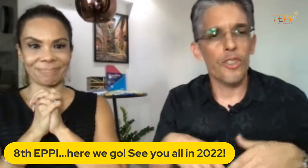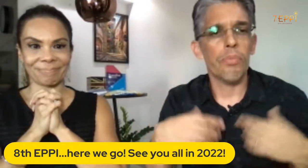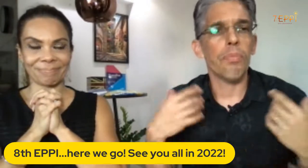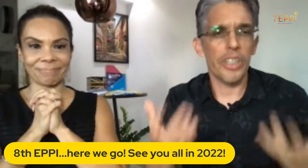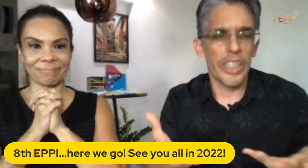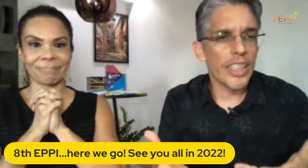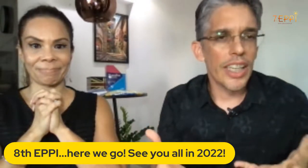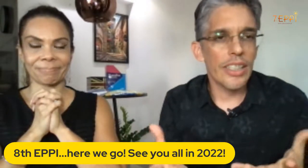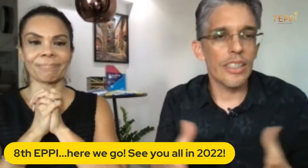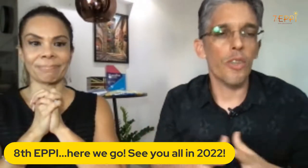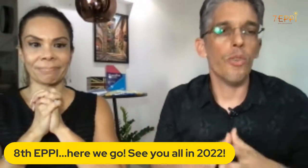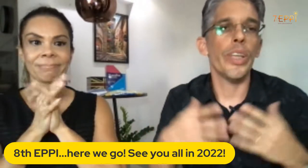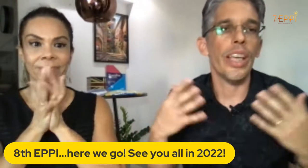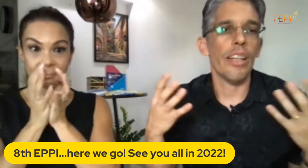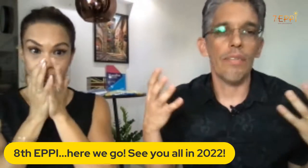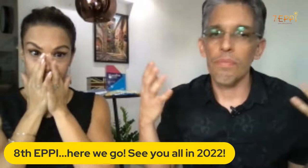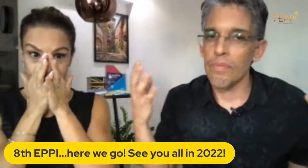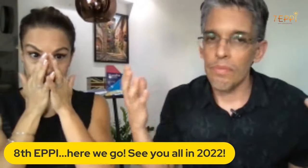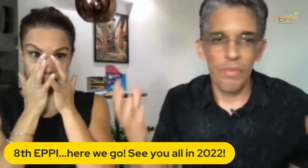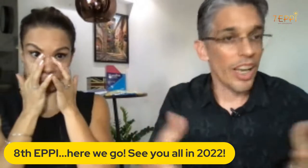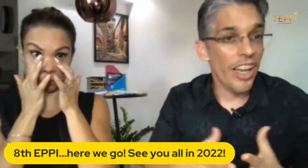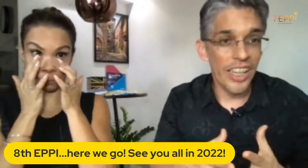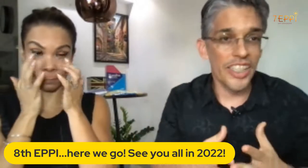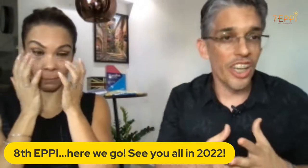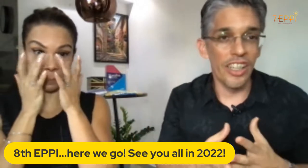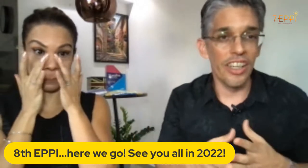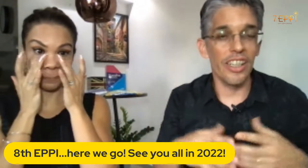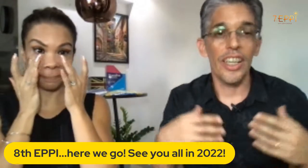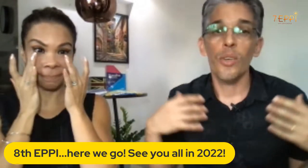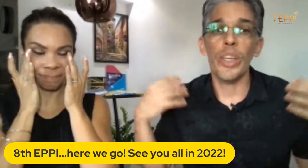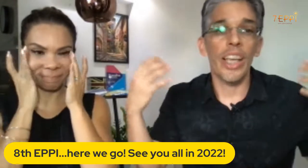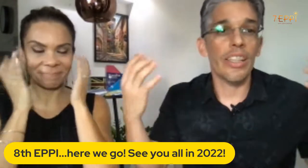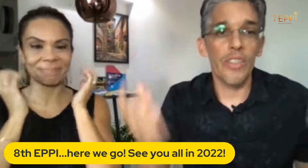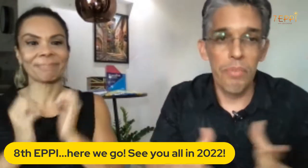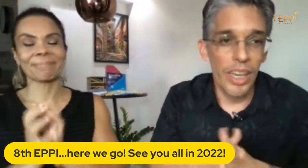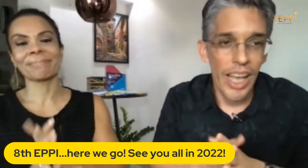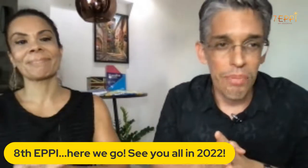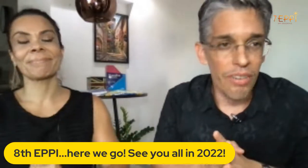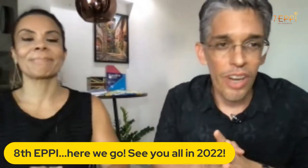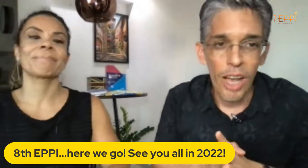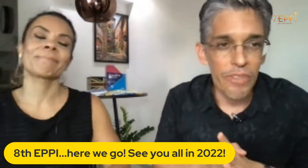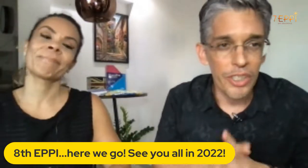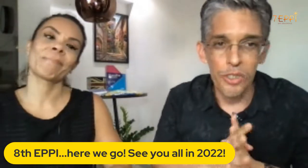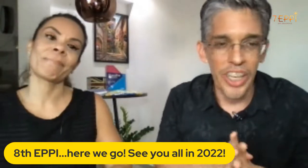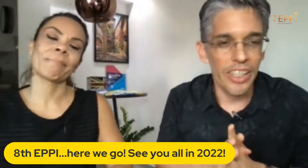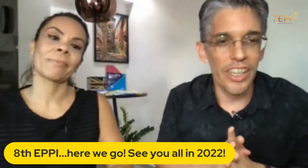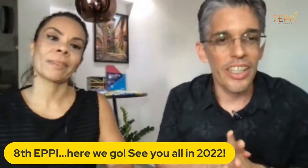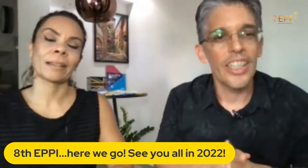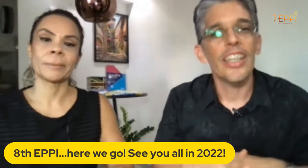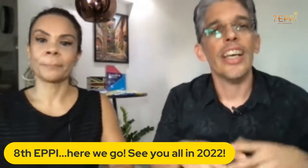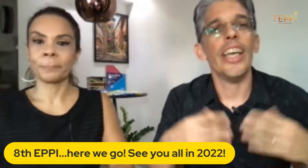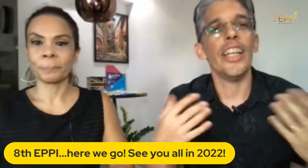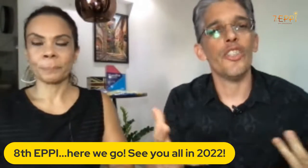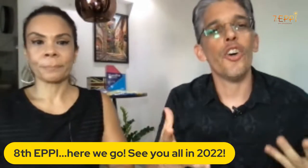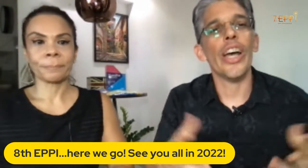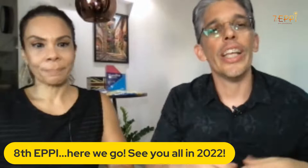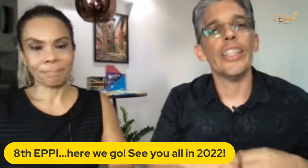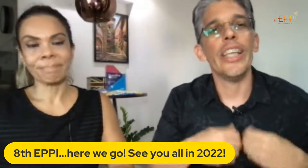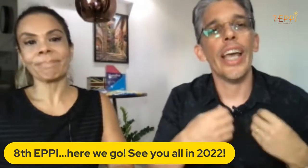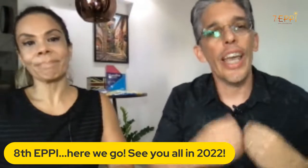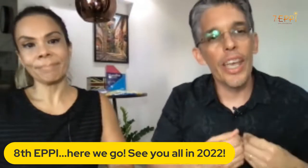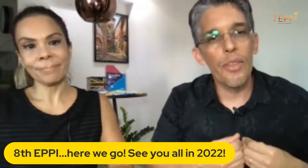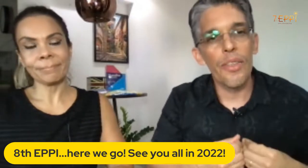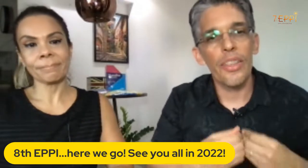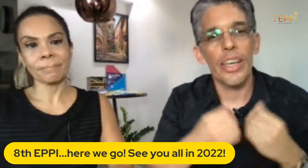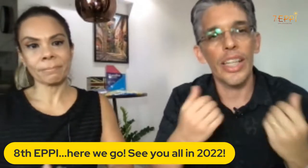we are going to be protected, so we can hug each other, we can grab a cup of coffee together and enjoy